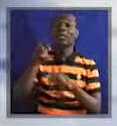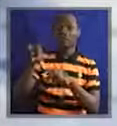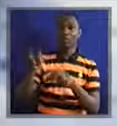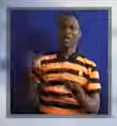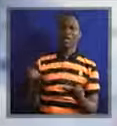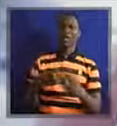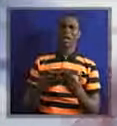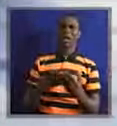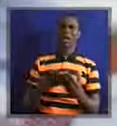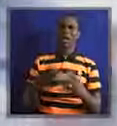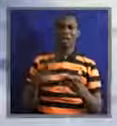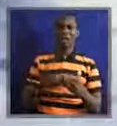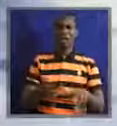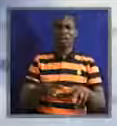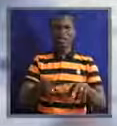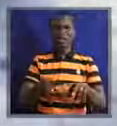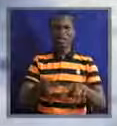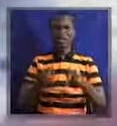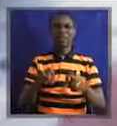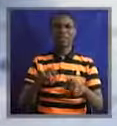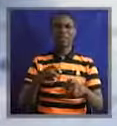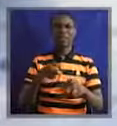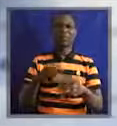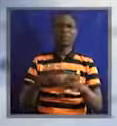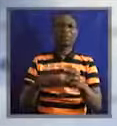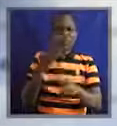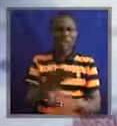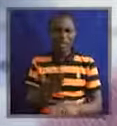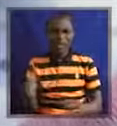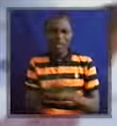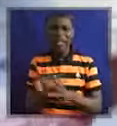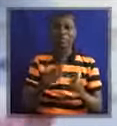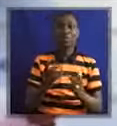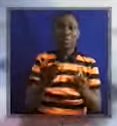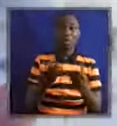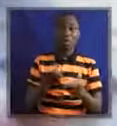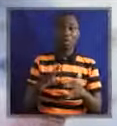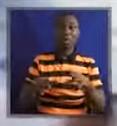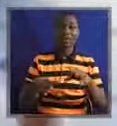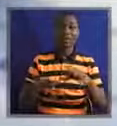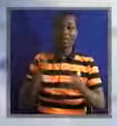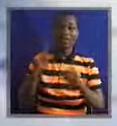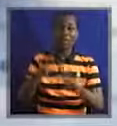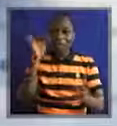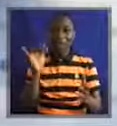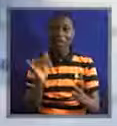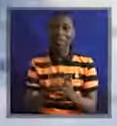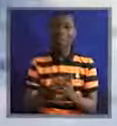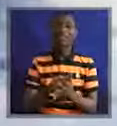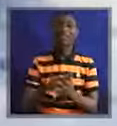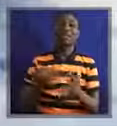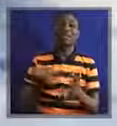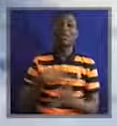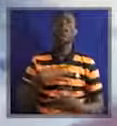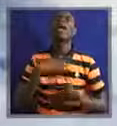Sikanipre, and the Hunan from Niamma, a nipa epe. Any superstition, I take the better part of us, ain't you know?